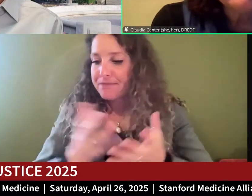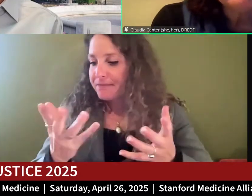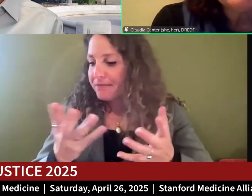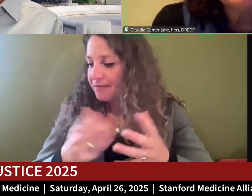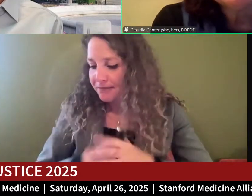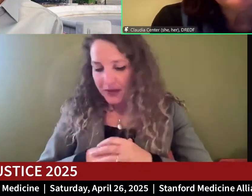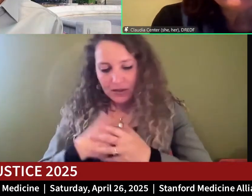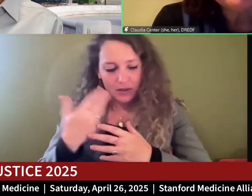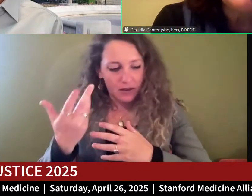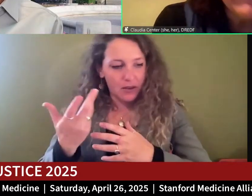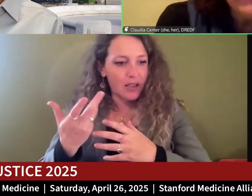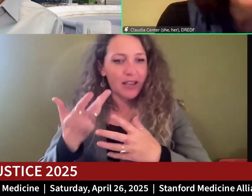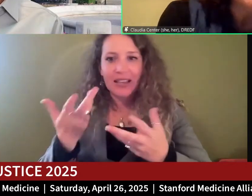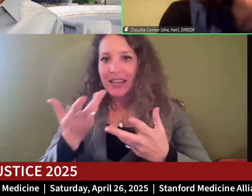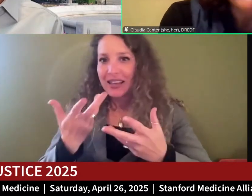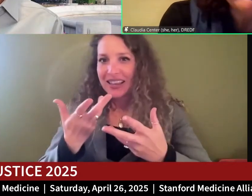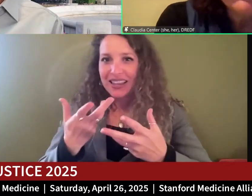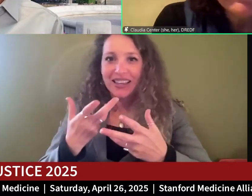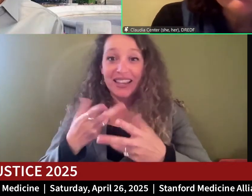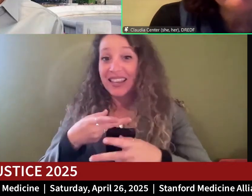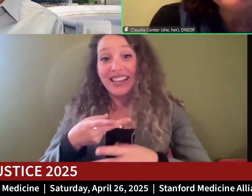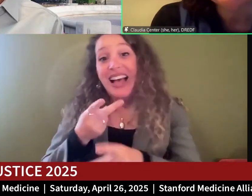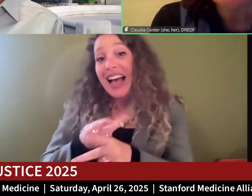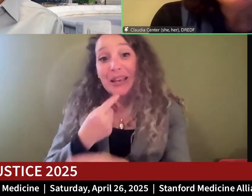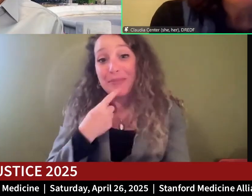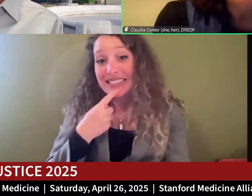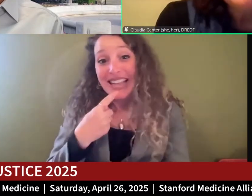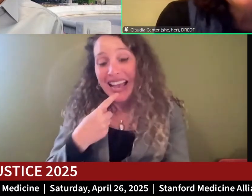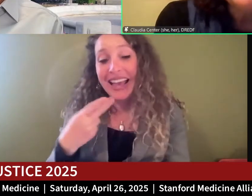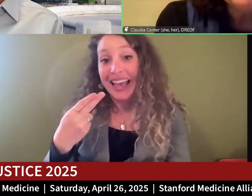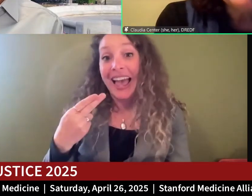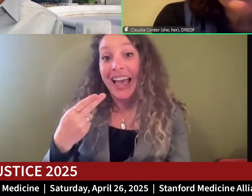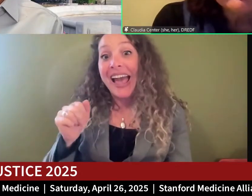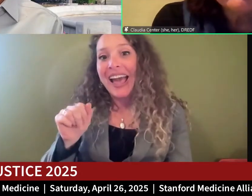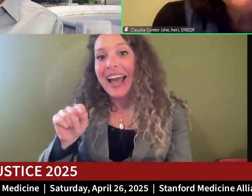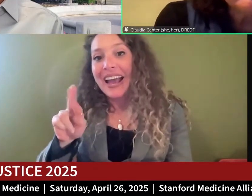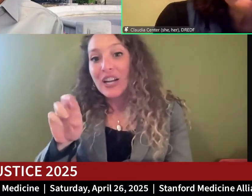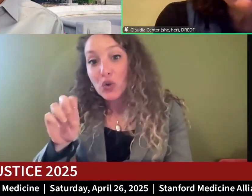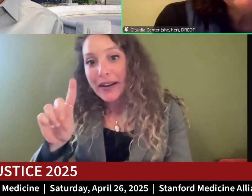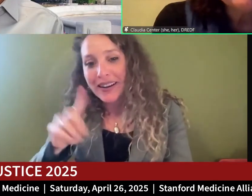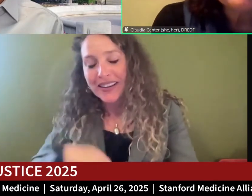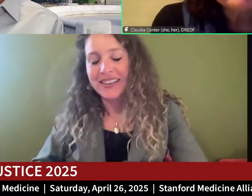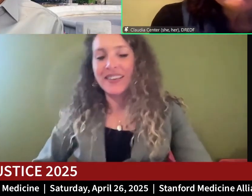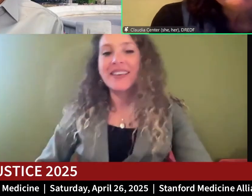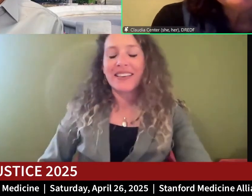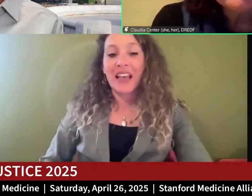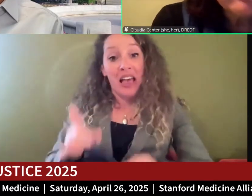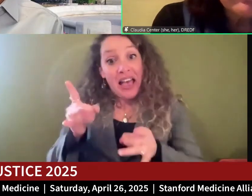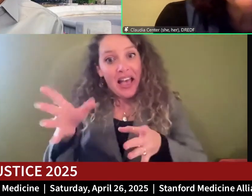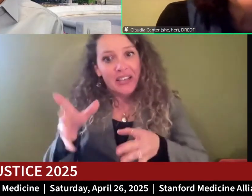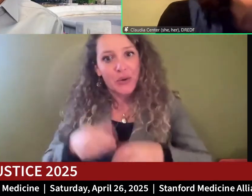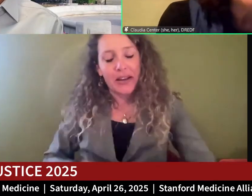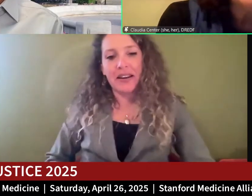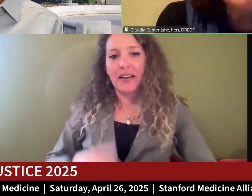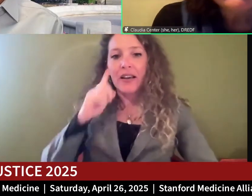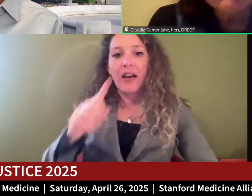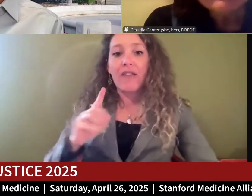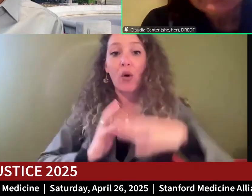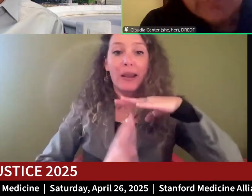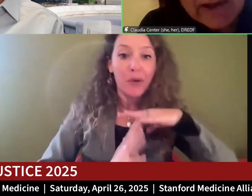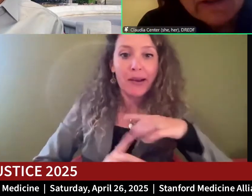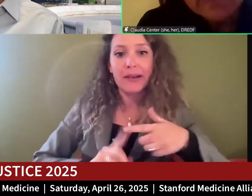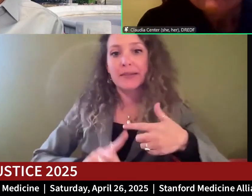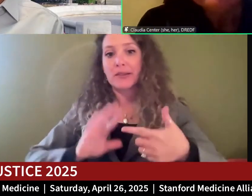the I keep saying hatred, but that's all I can think of. Hatred towards immigrants or trans